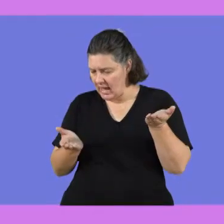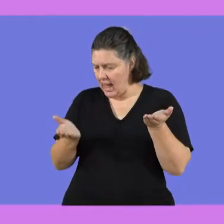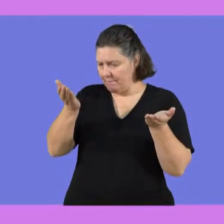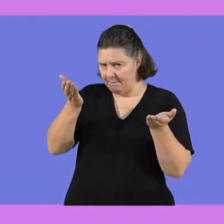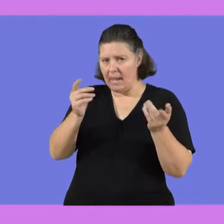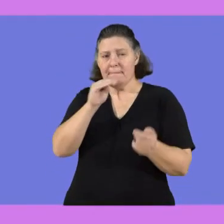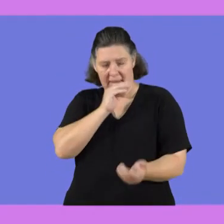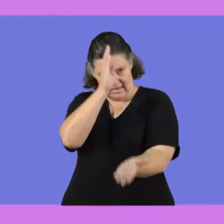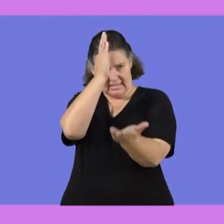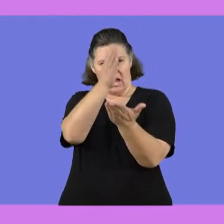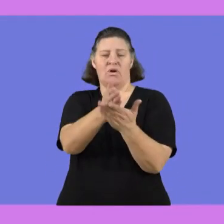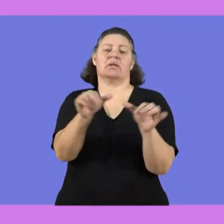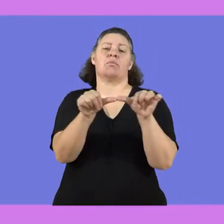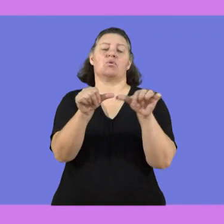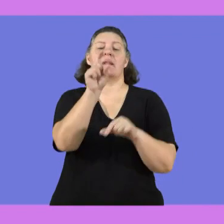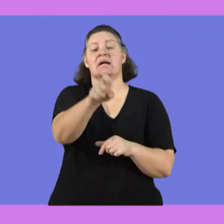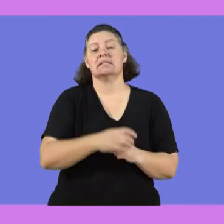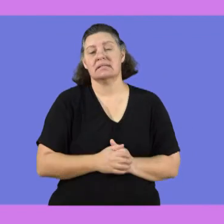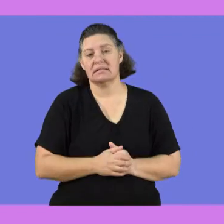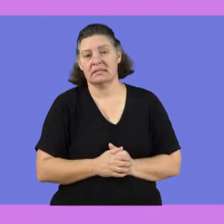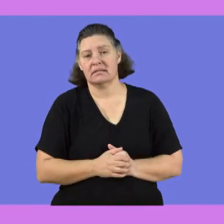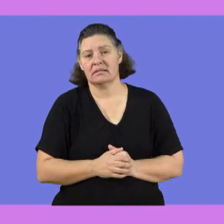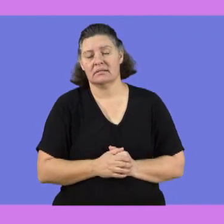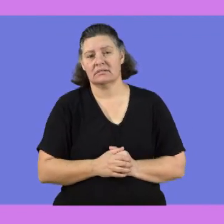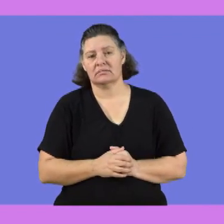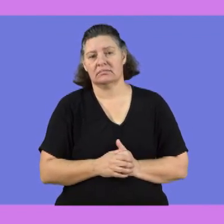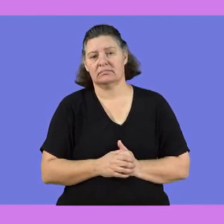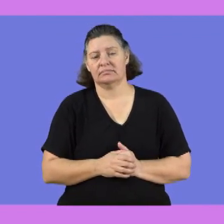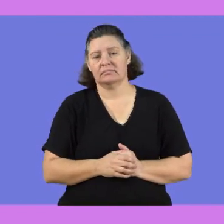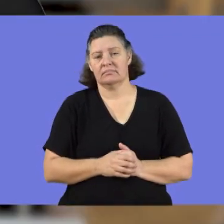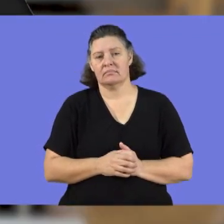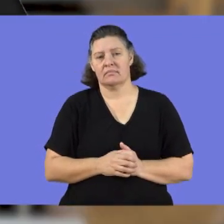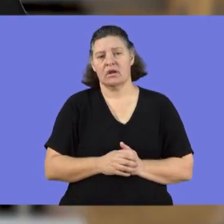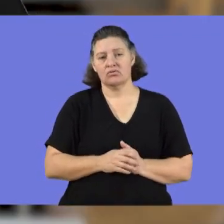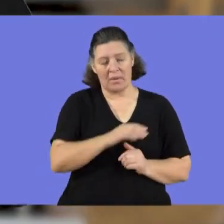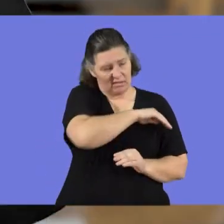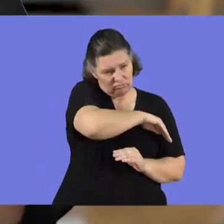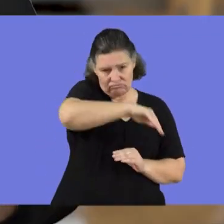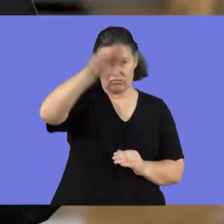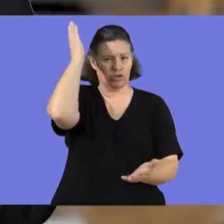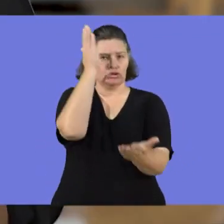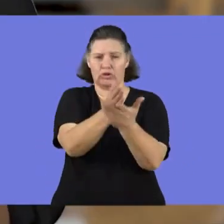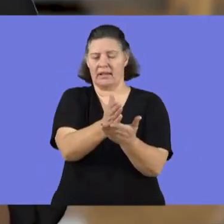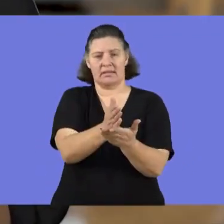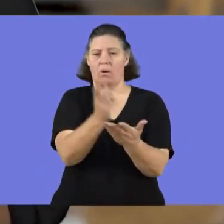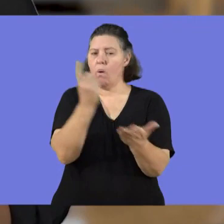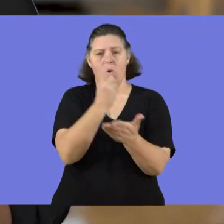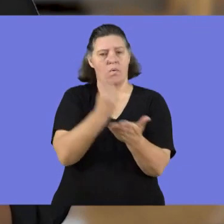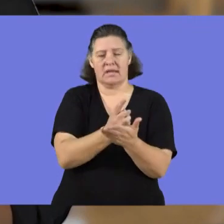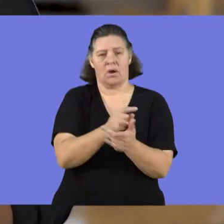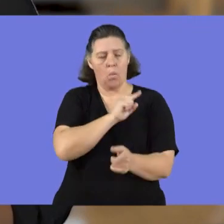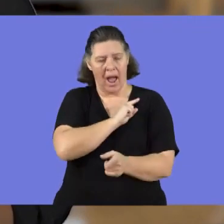one number of people increases, the cost of price also increases, you must just remember that your graph will